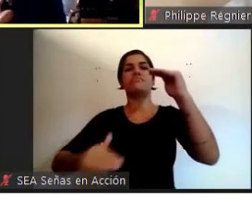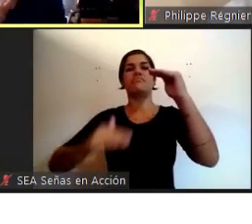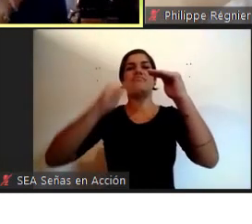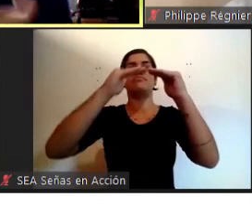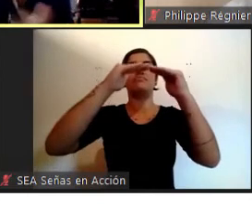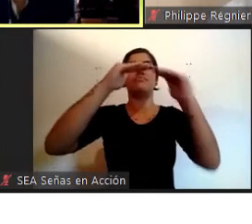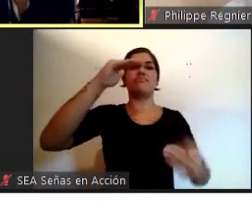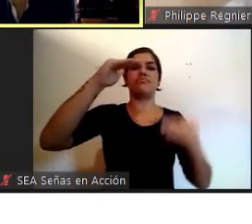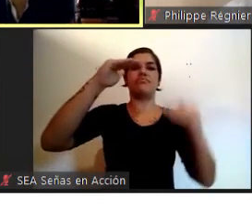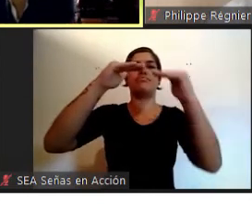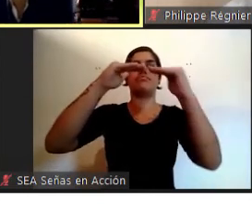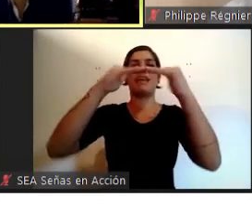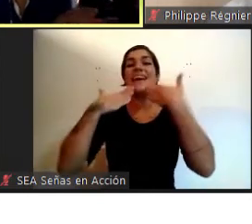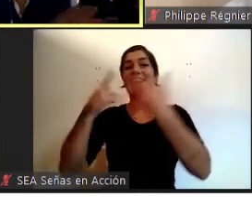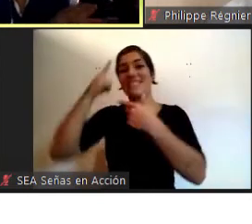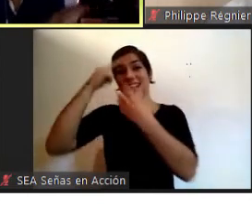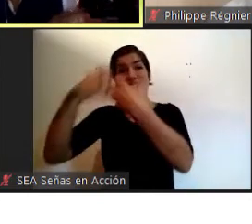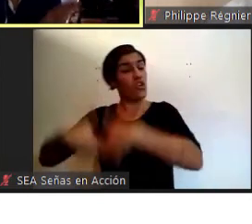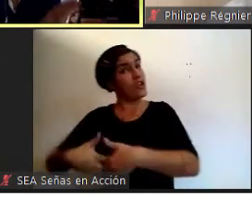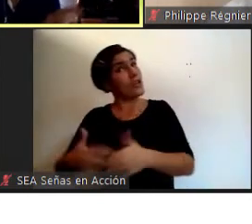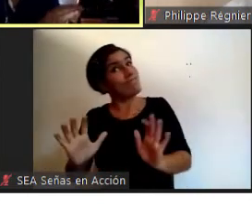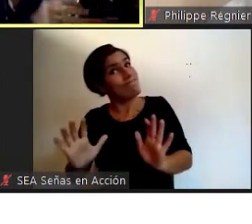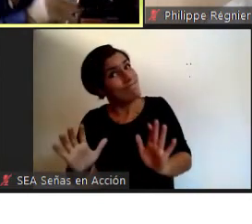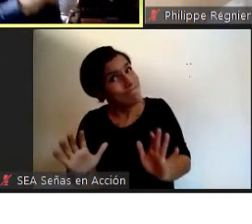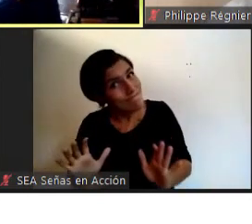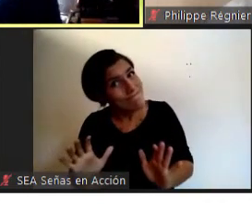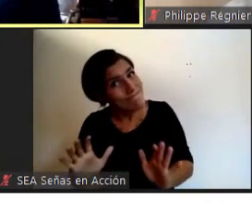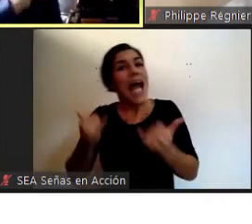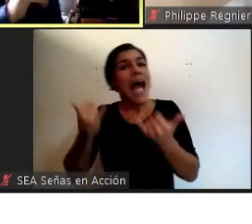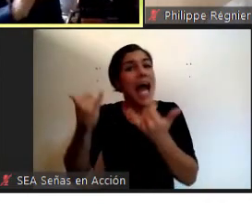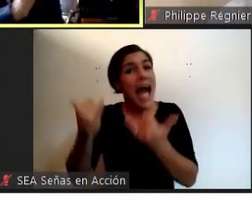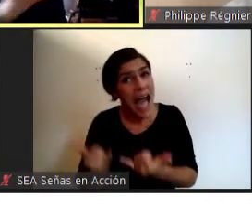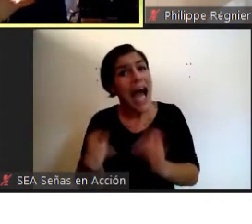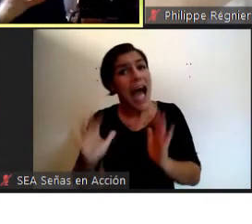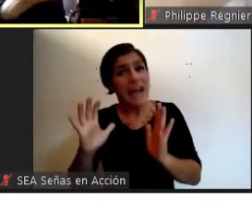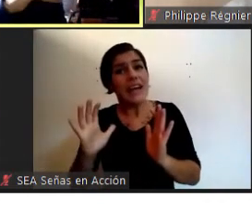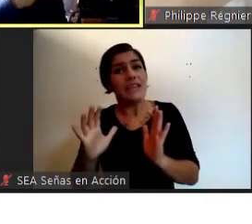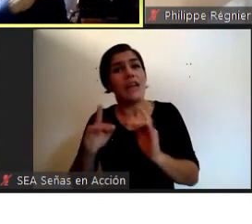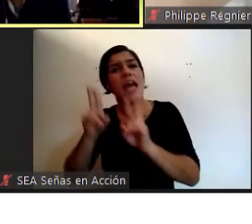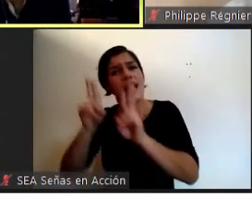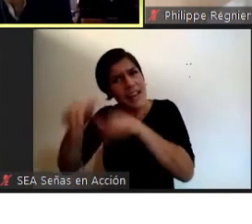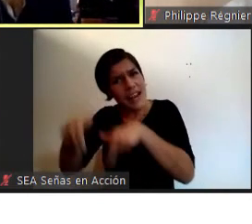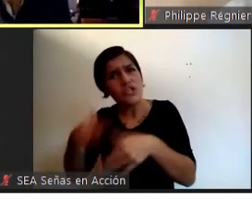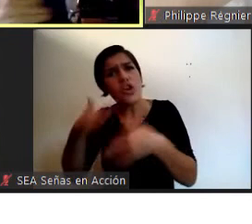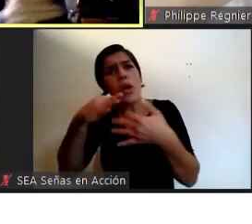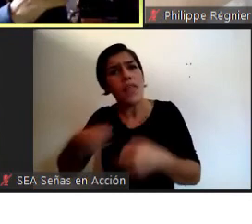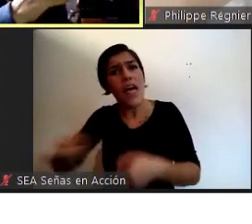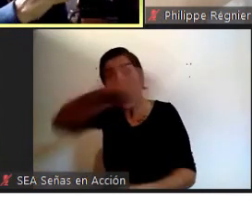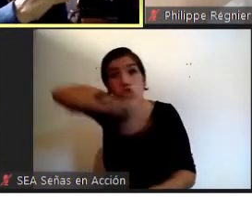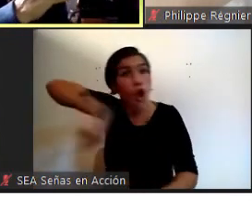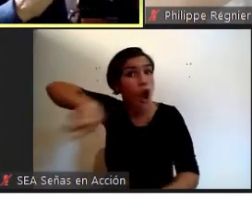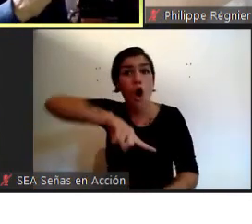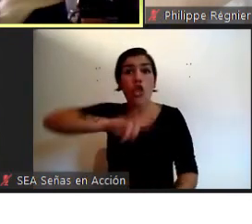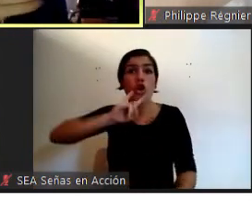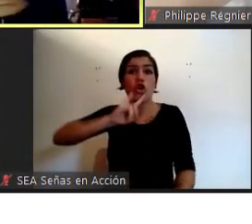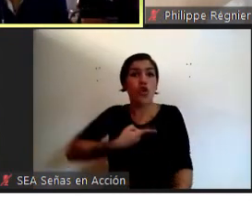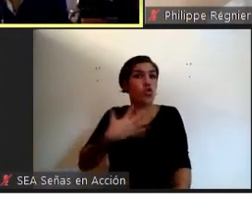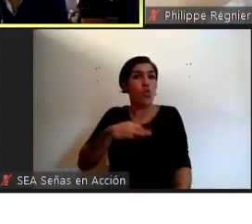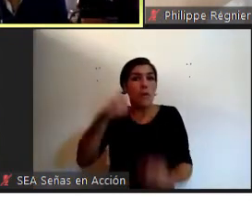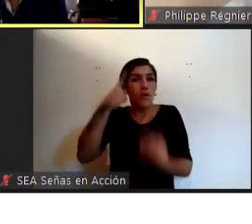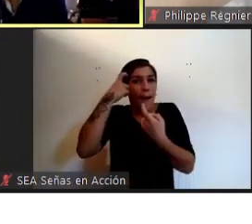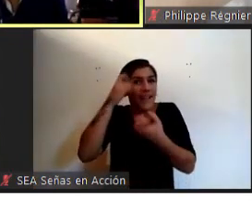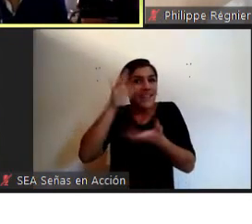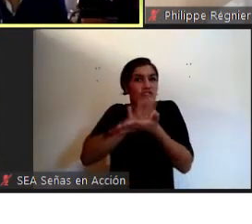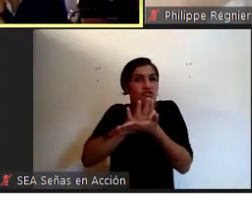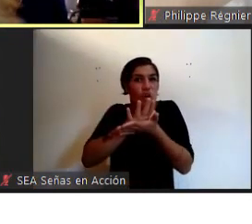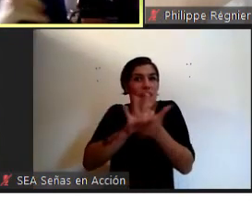is disciplinary. This has a negative side to it as well, as is the case with anything else, because of course